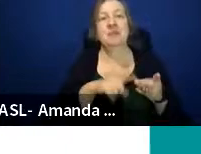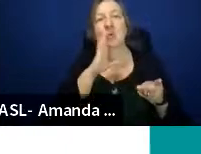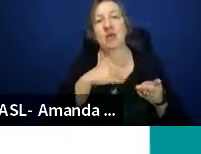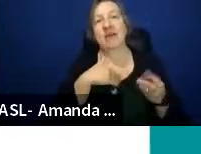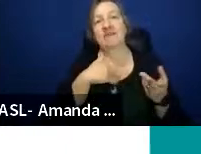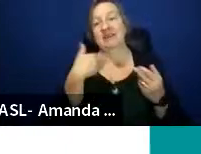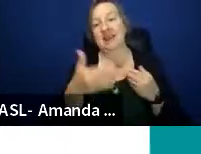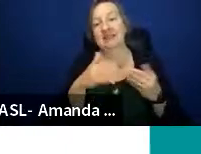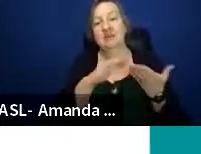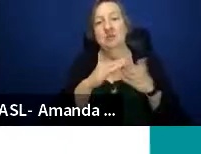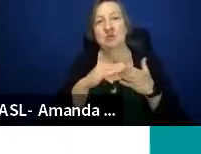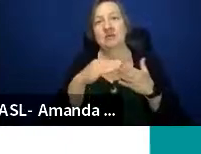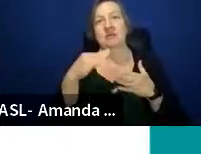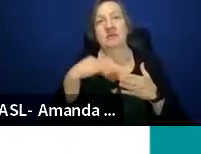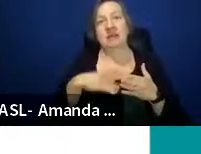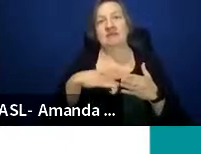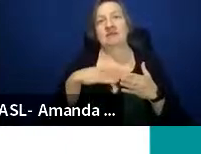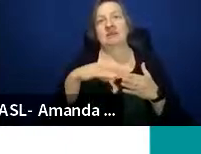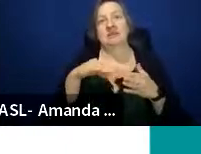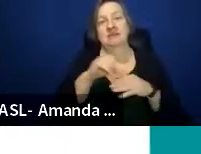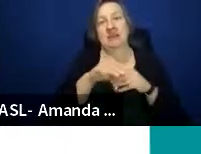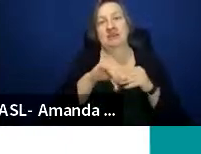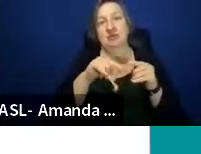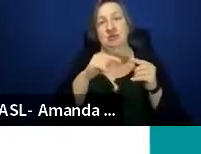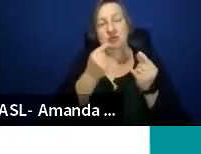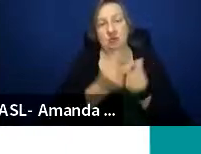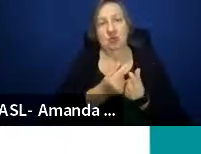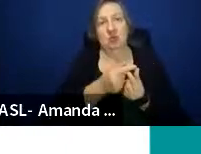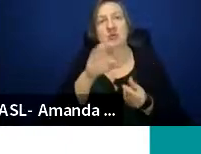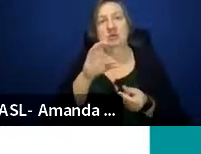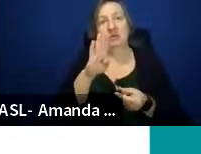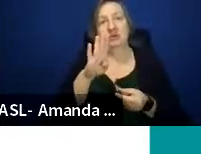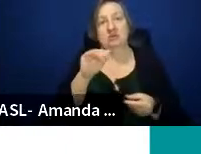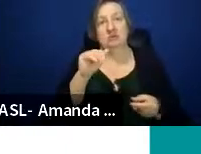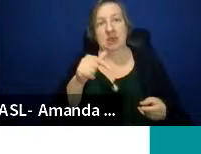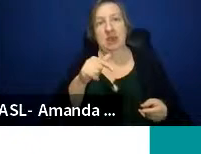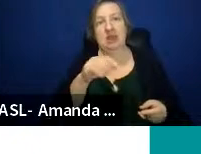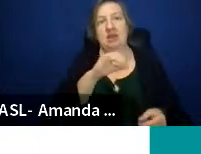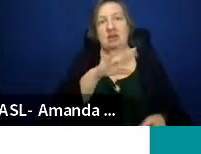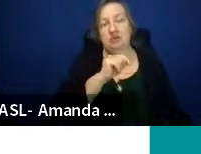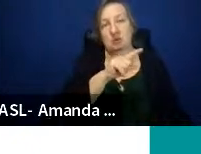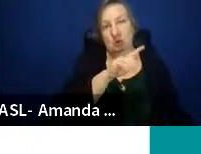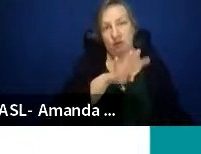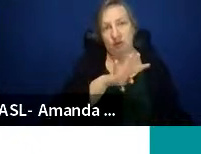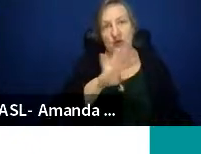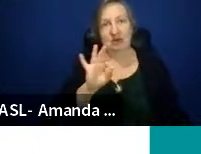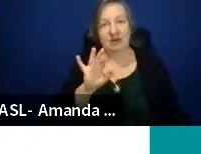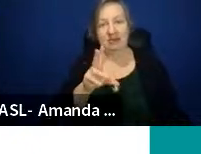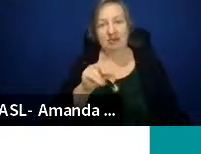Community Benefits Advisory Group meeting, October 24th, 9:30 to 11:30.